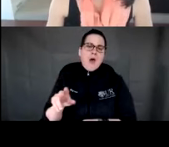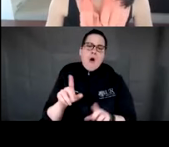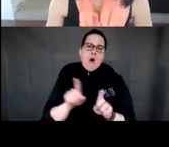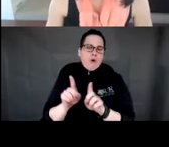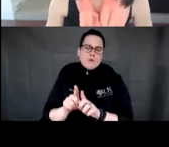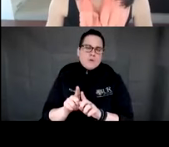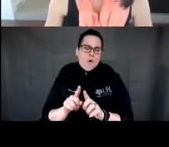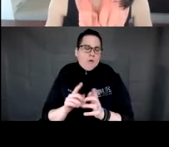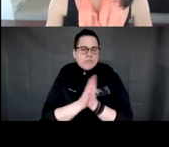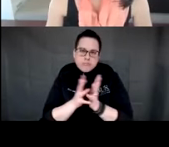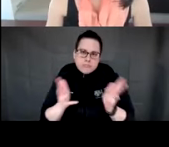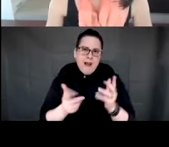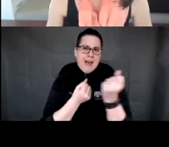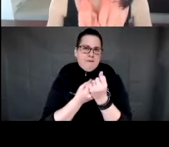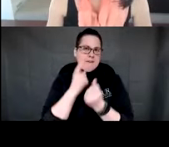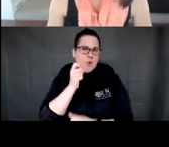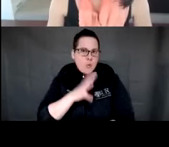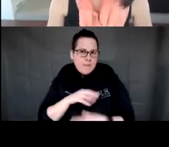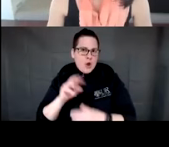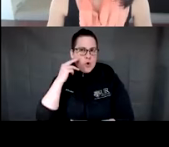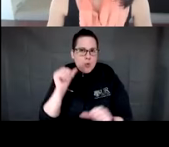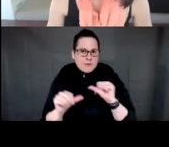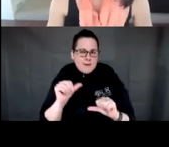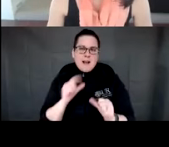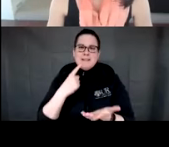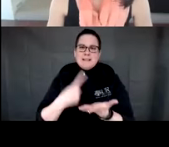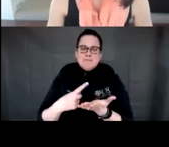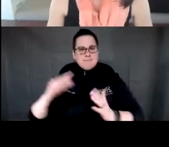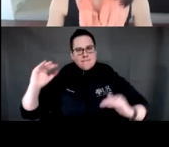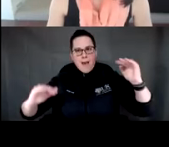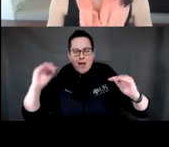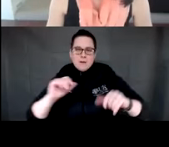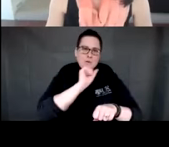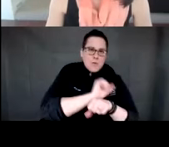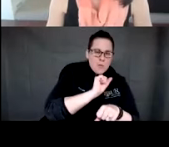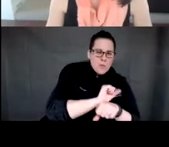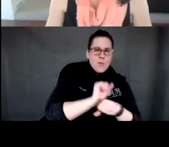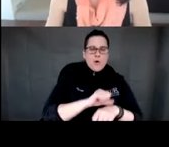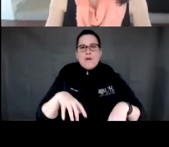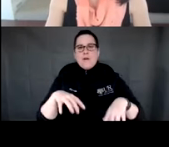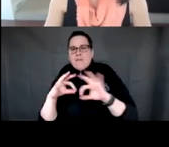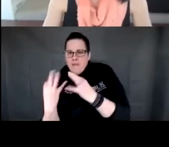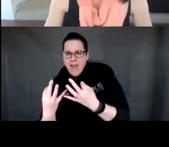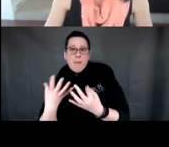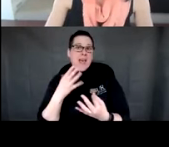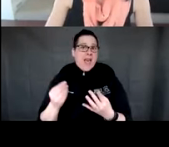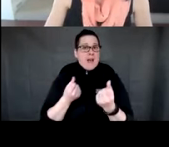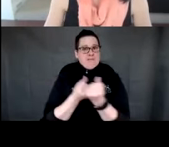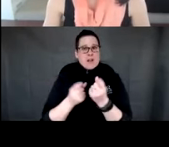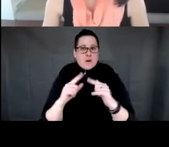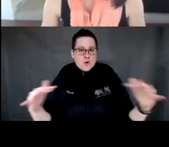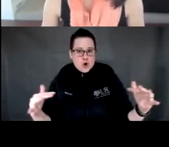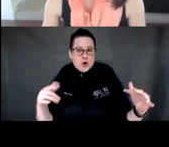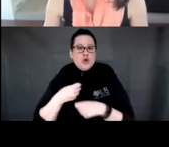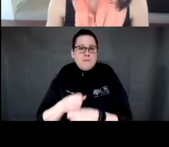in neuroscience and for speaking openly about the balance of work and family and for diversity. She created